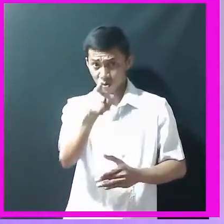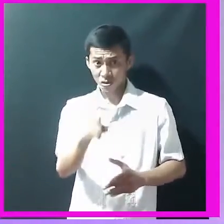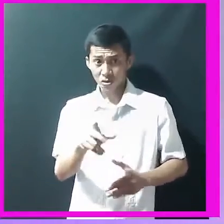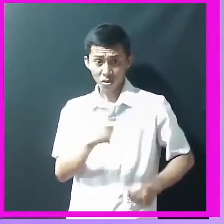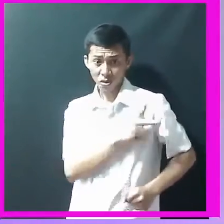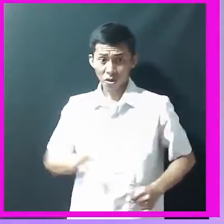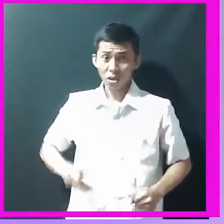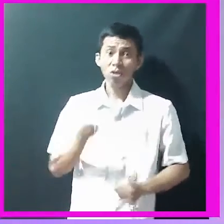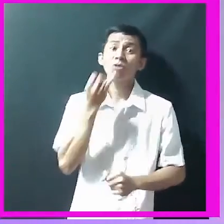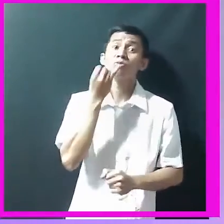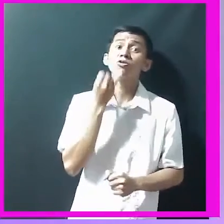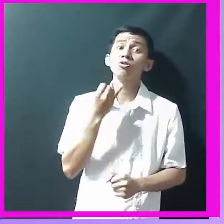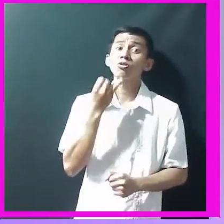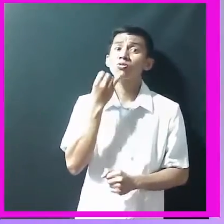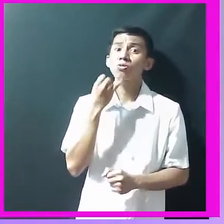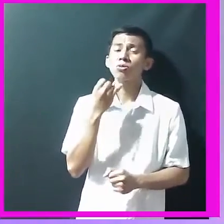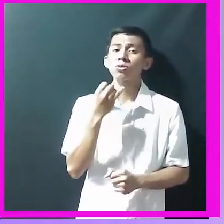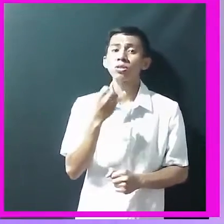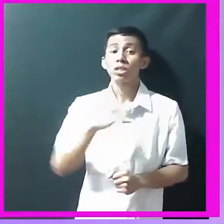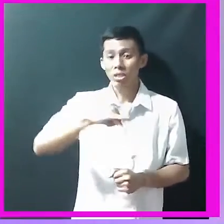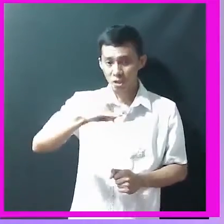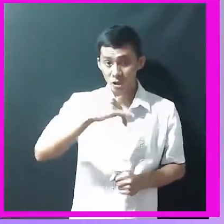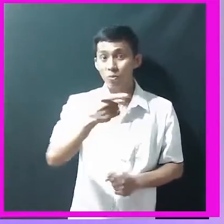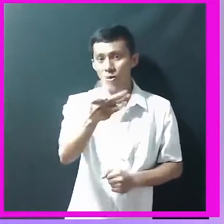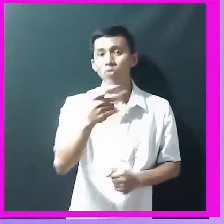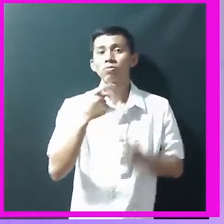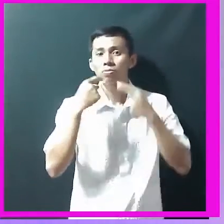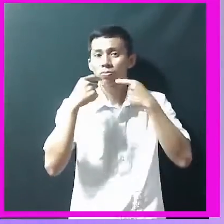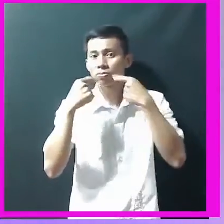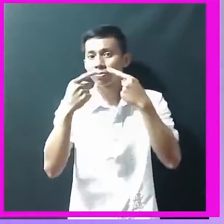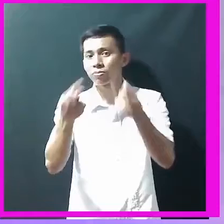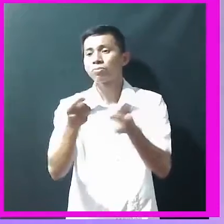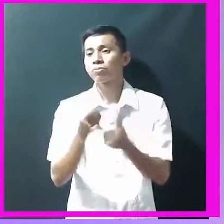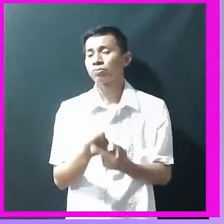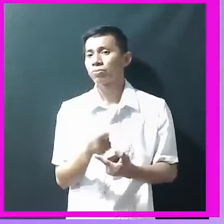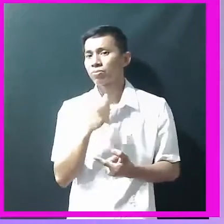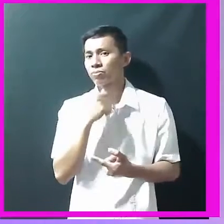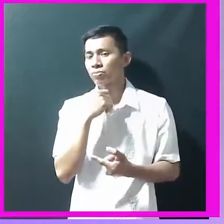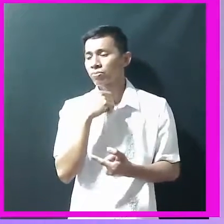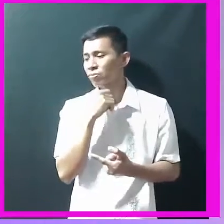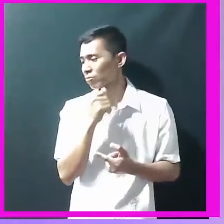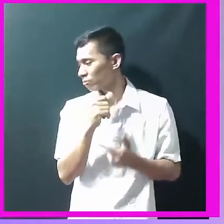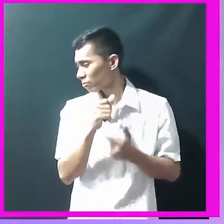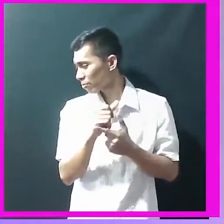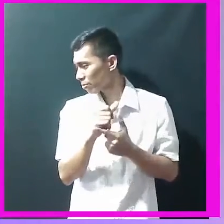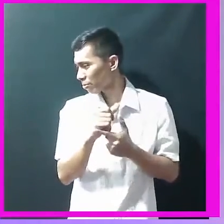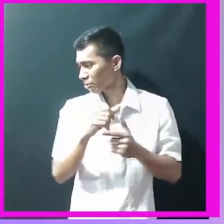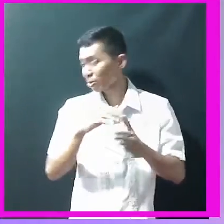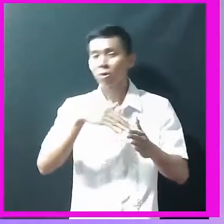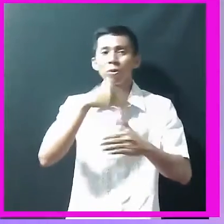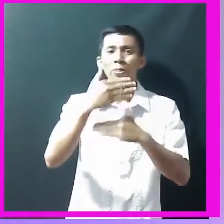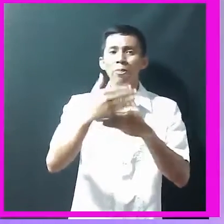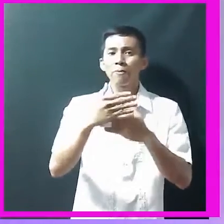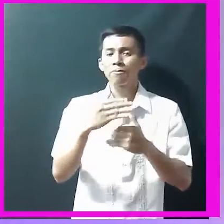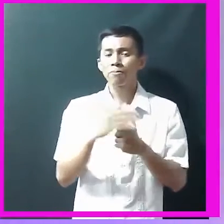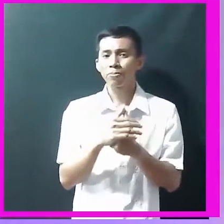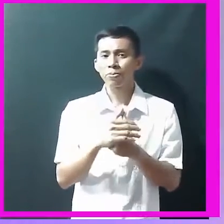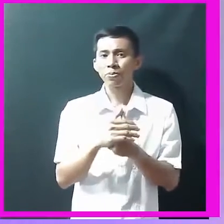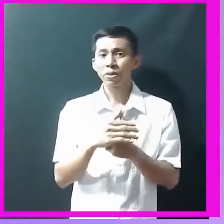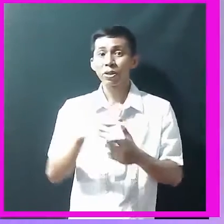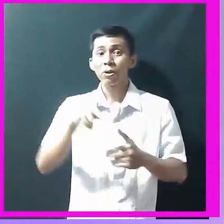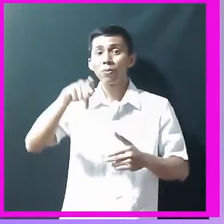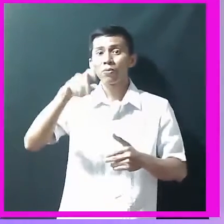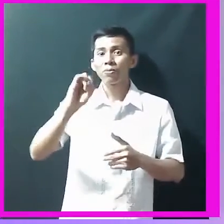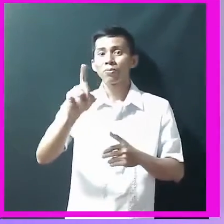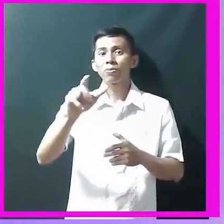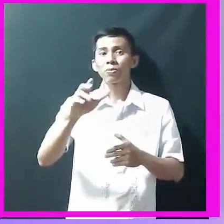answered him, "Sayest thou this thing of thyself, or did others tell it of me? Pilate